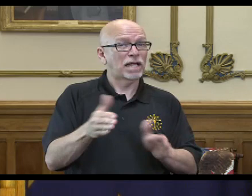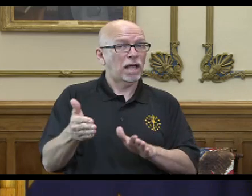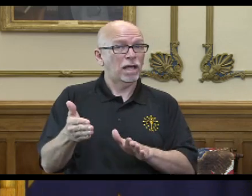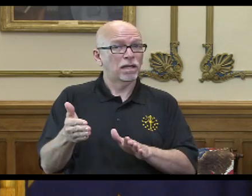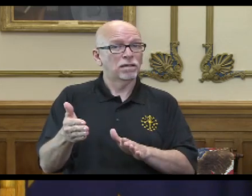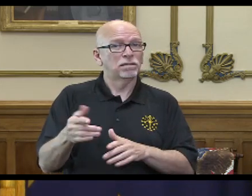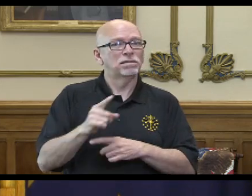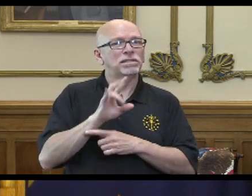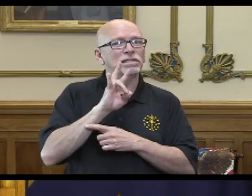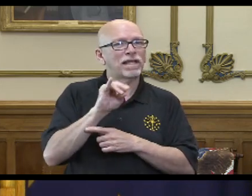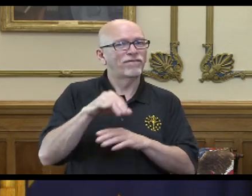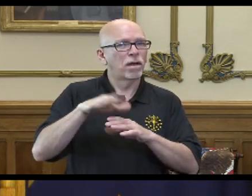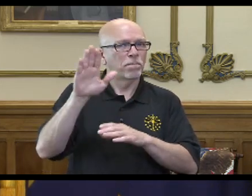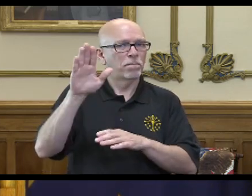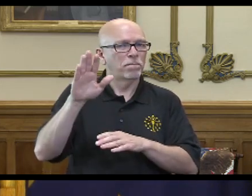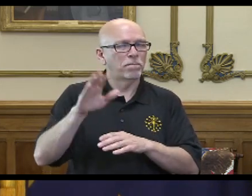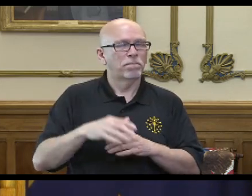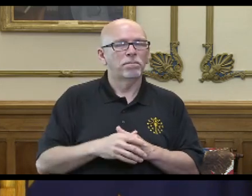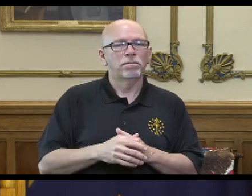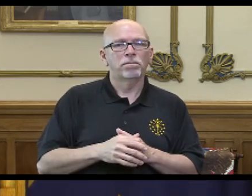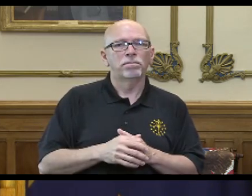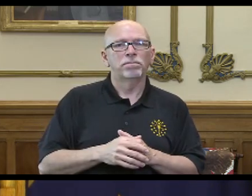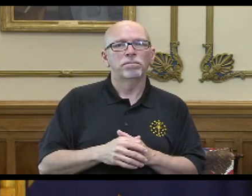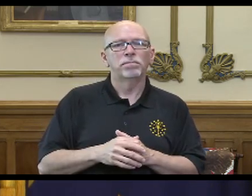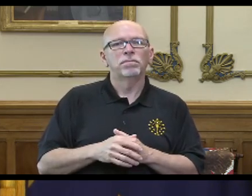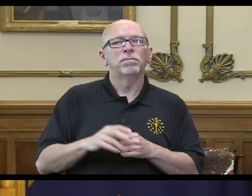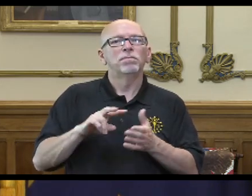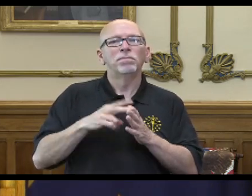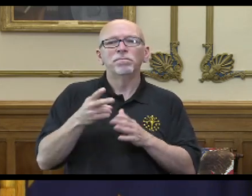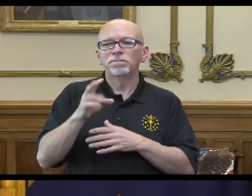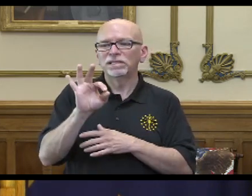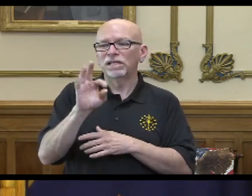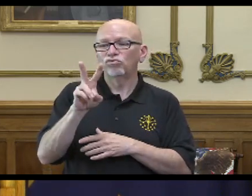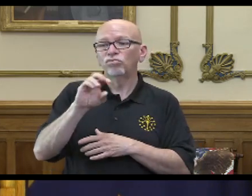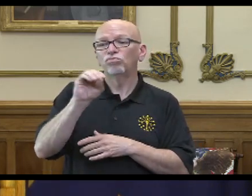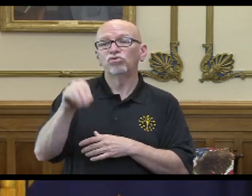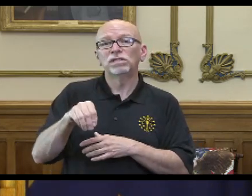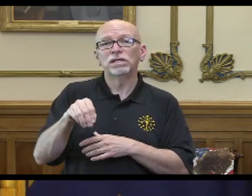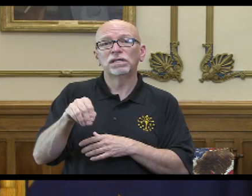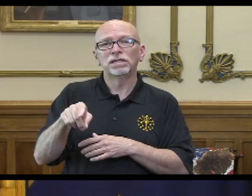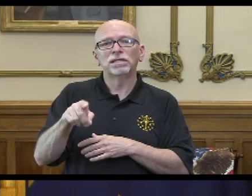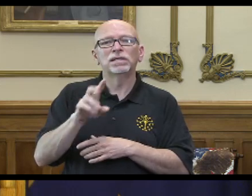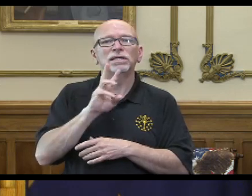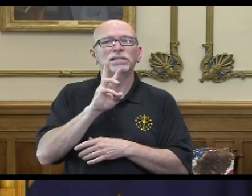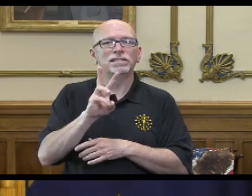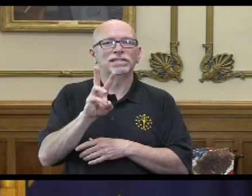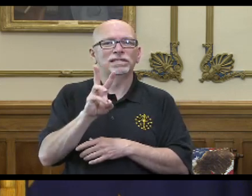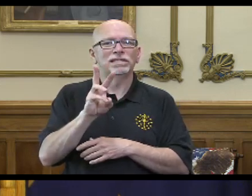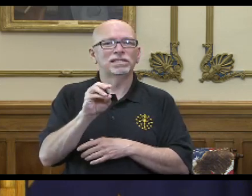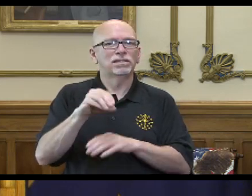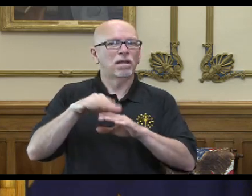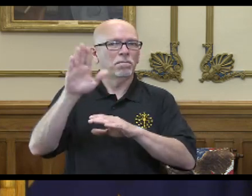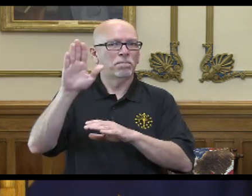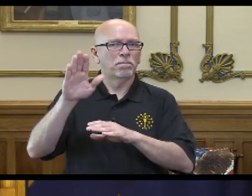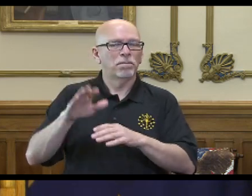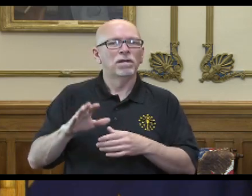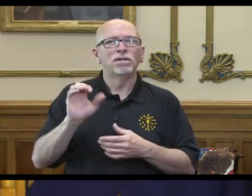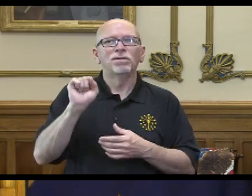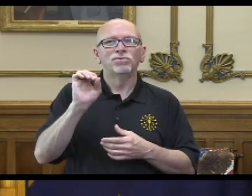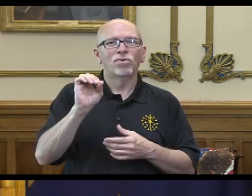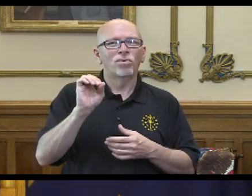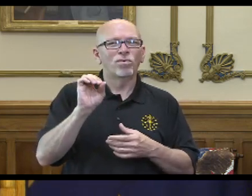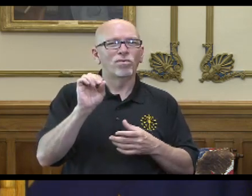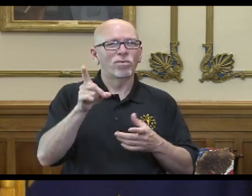deaths, 70 years old or older. And then 92% of those are 60 or older. And so